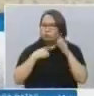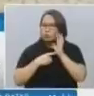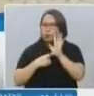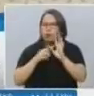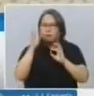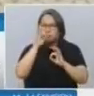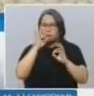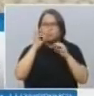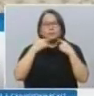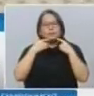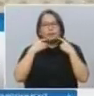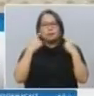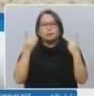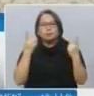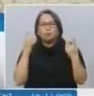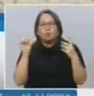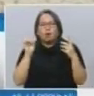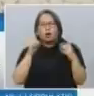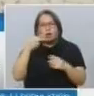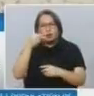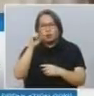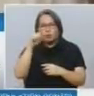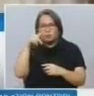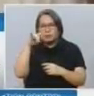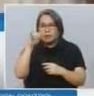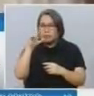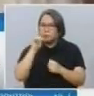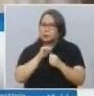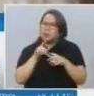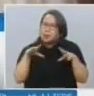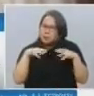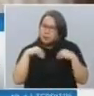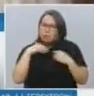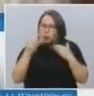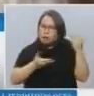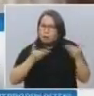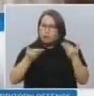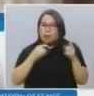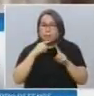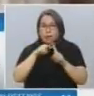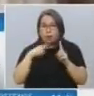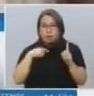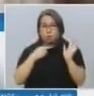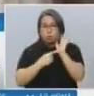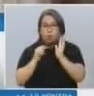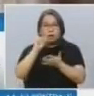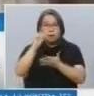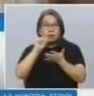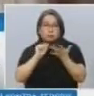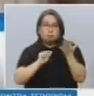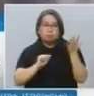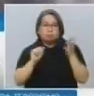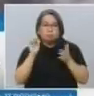hospitality and organizational capabilities, but also our artistic talent. Would like